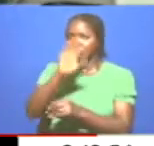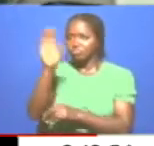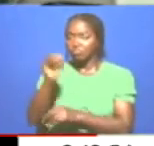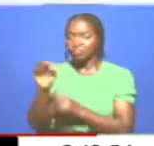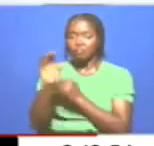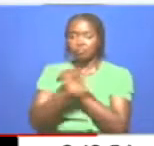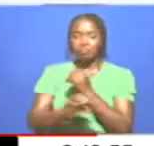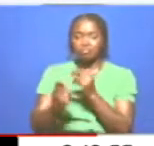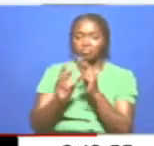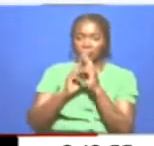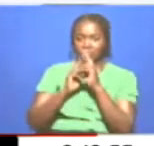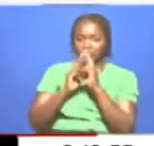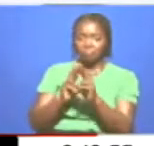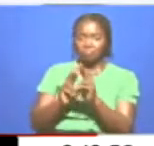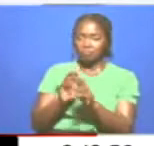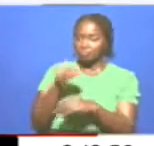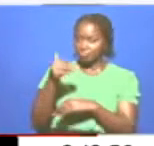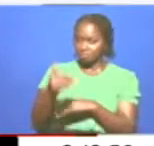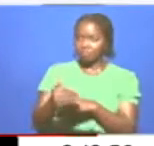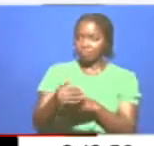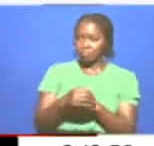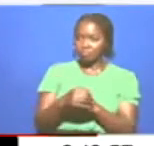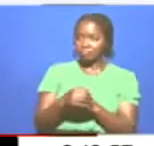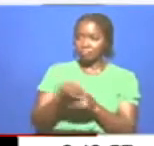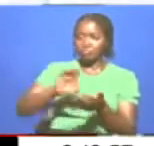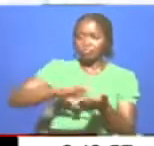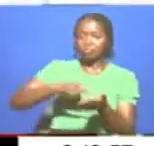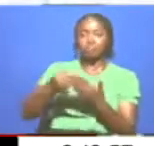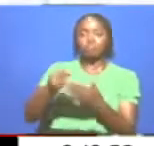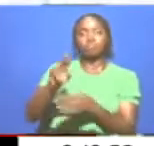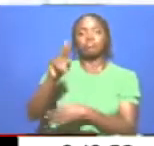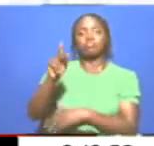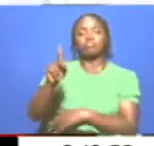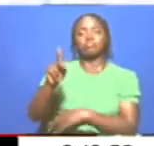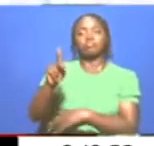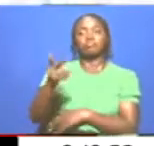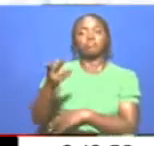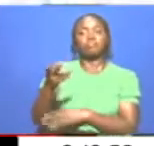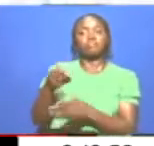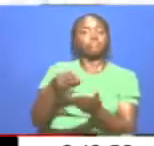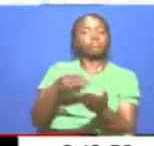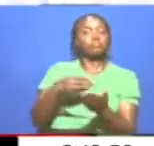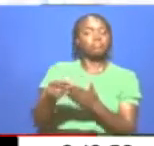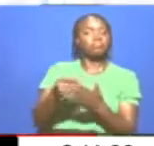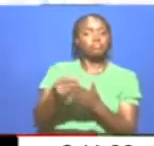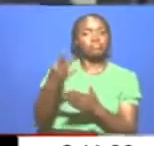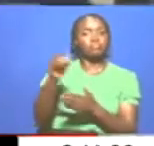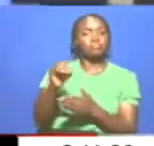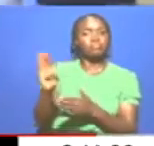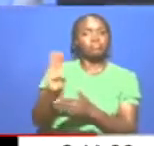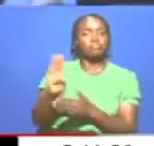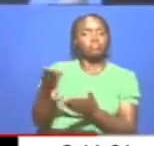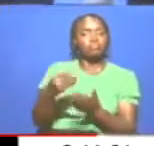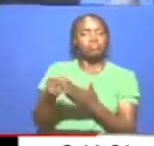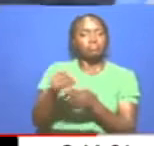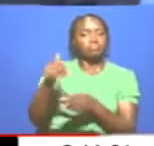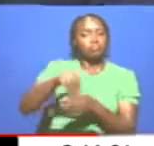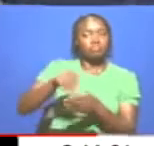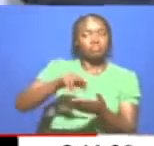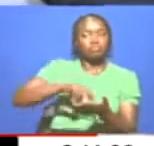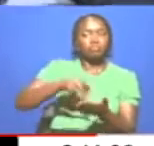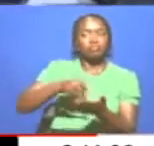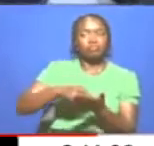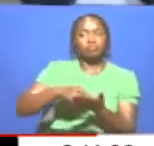report. With the funding from the UK Export Finance, an estimated 30 billion shillings will be invested in the project, which